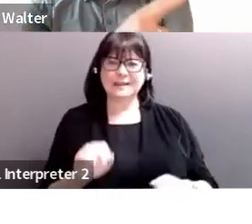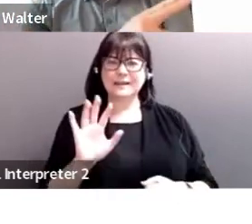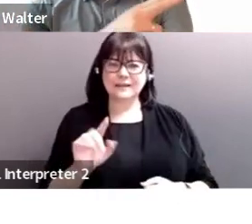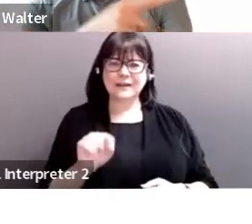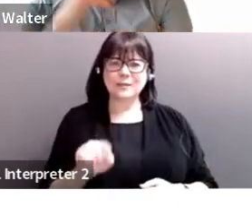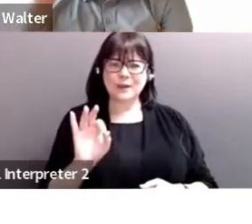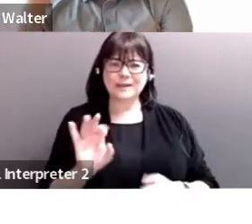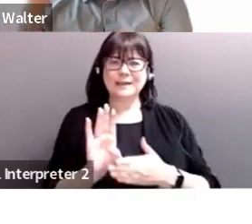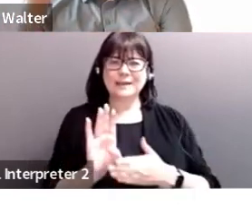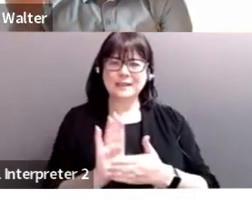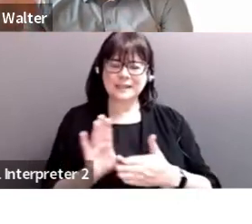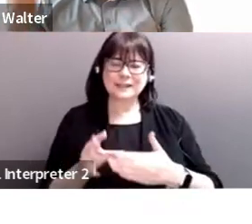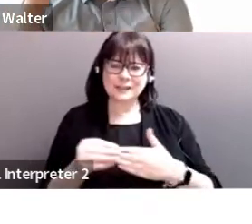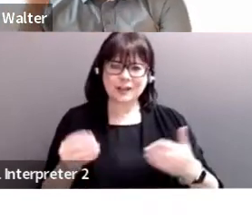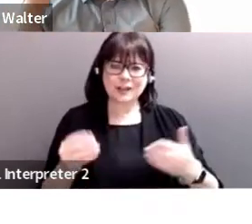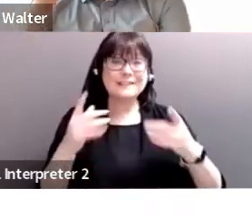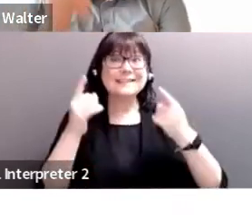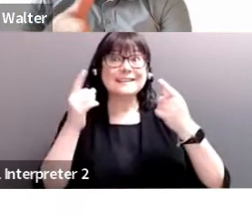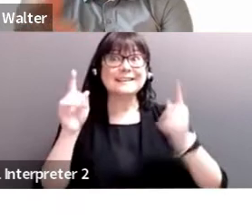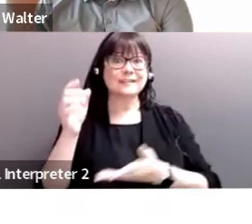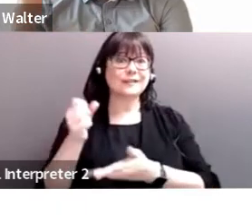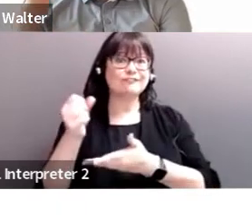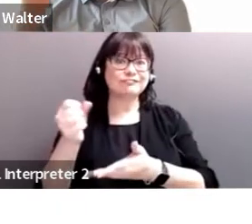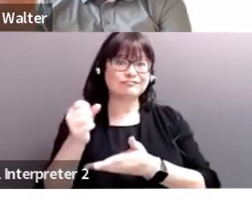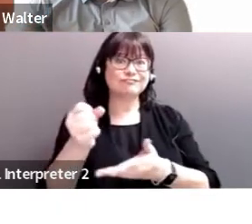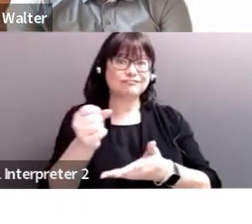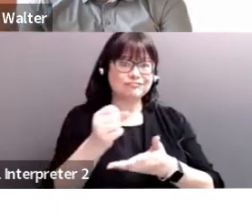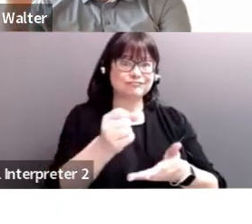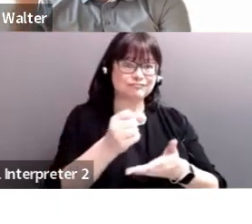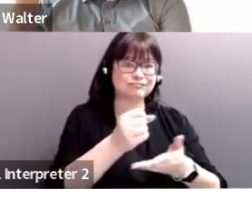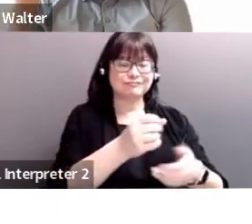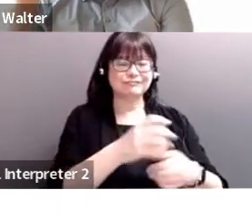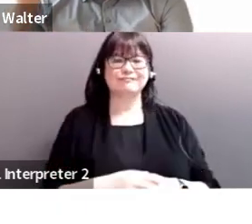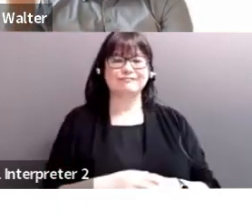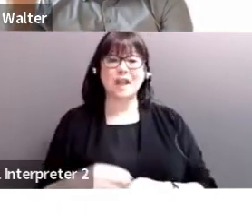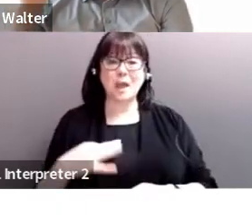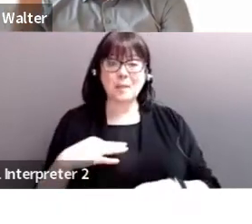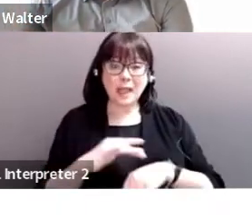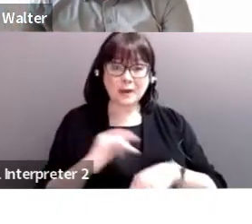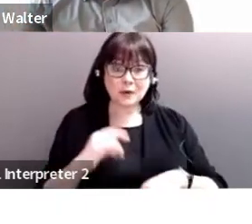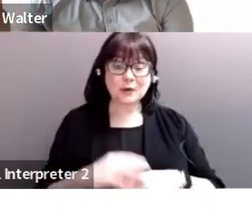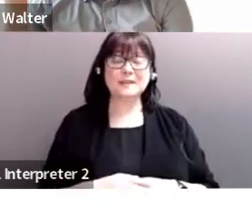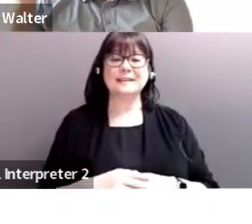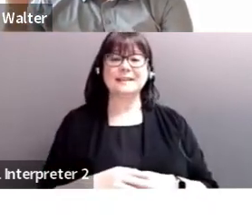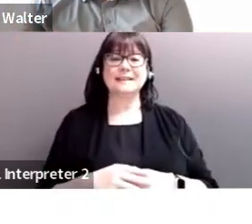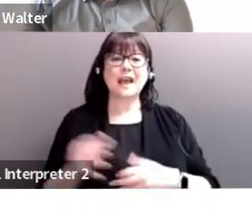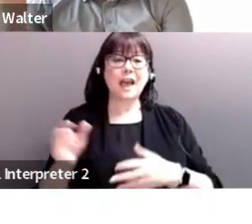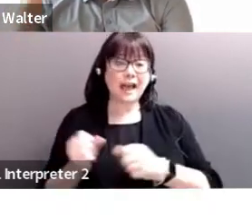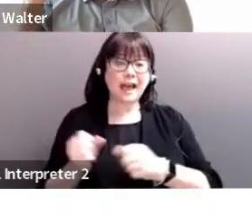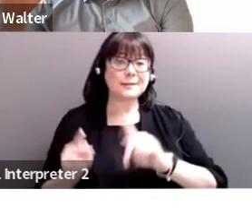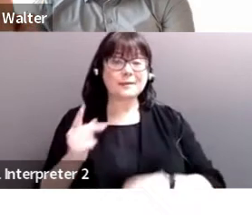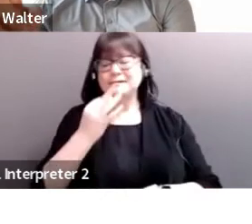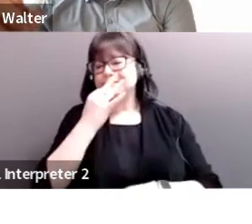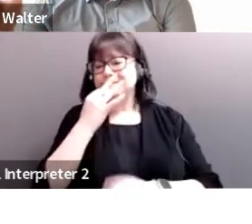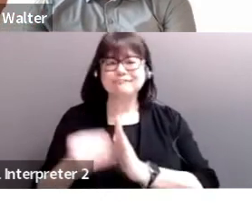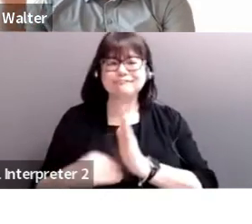of these tips that I said in terms of staying ahead of deadlines, applying early, hiring experts, you can access all of this through Pocketed.